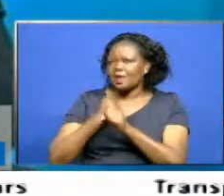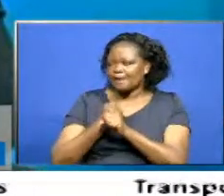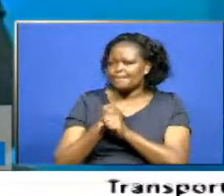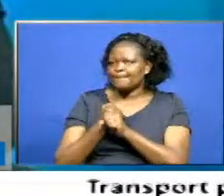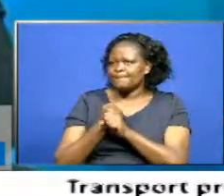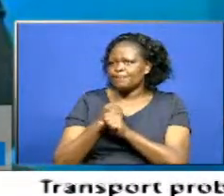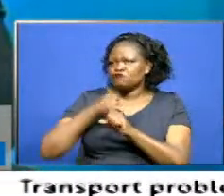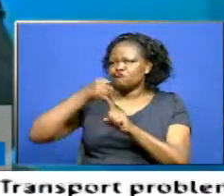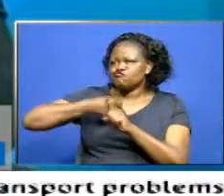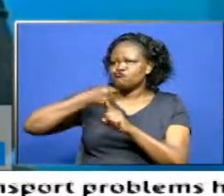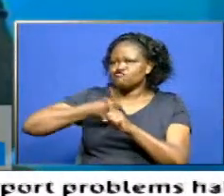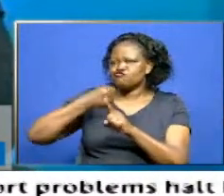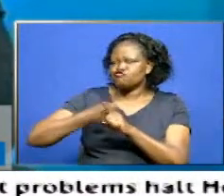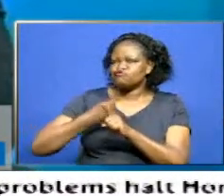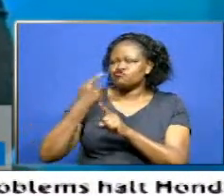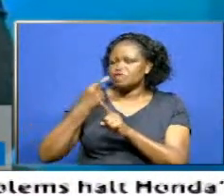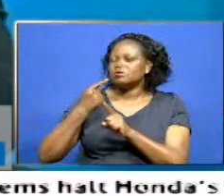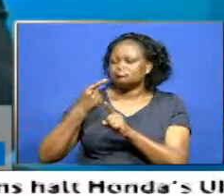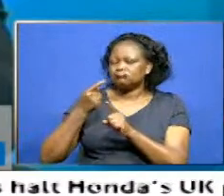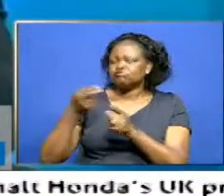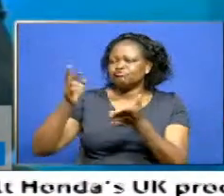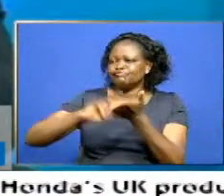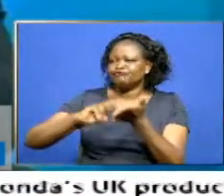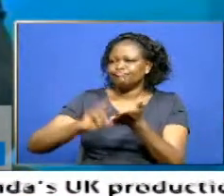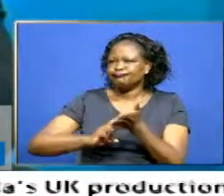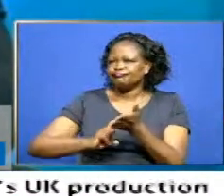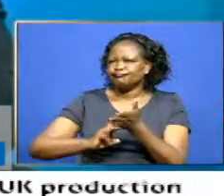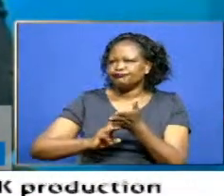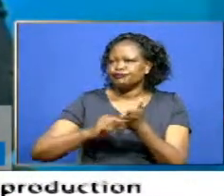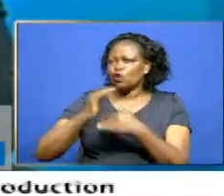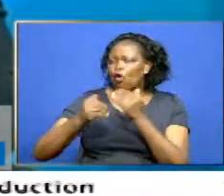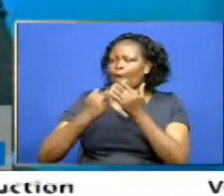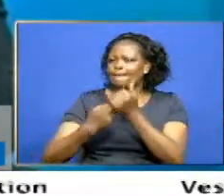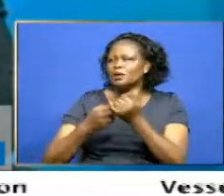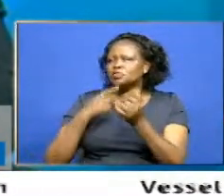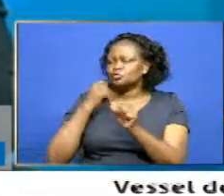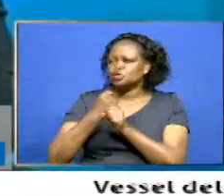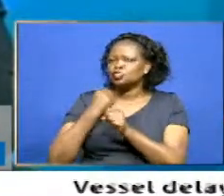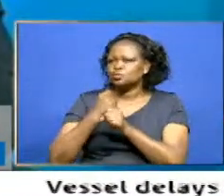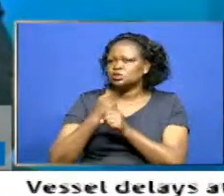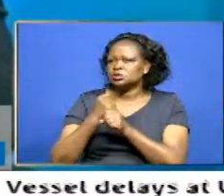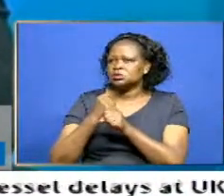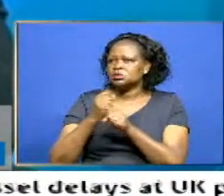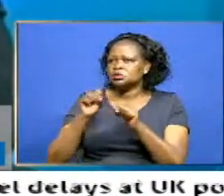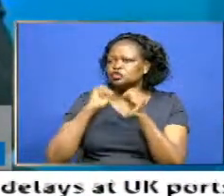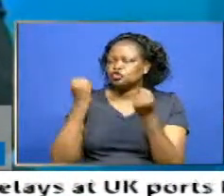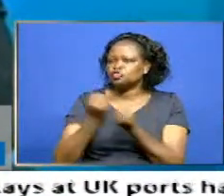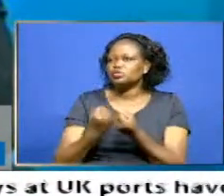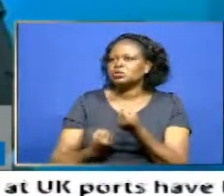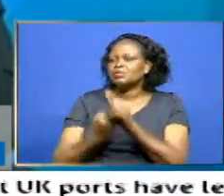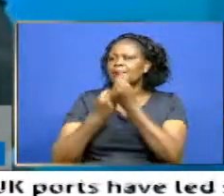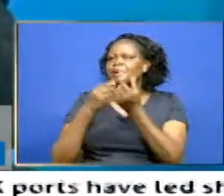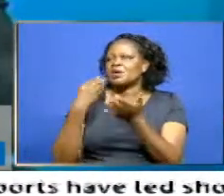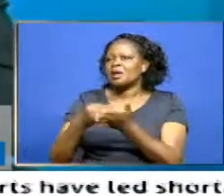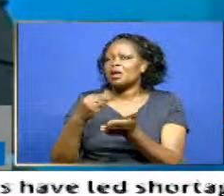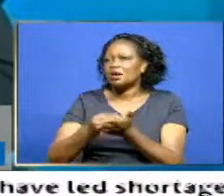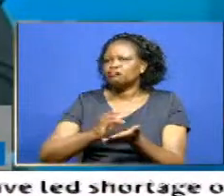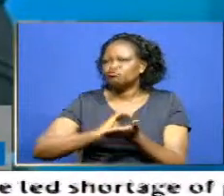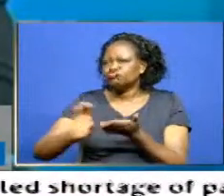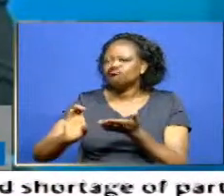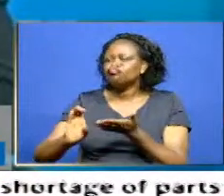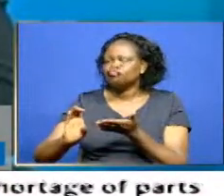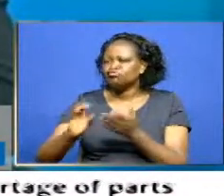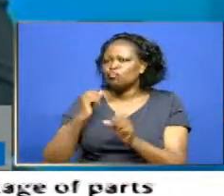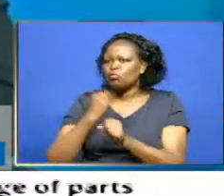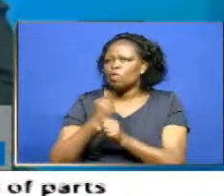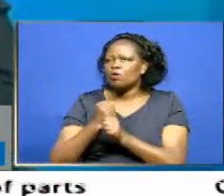single registry, and we are very supportive of that. All partners who are doing the social assistance, whether it's cash transfers or wherever, if they worked through